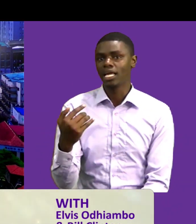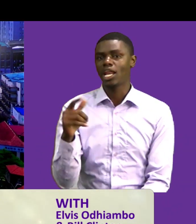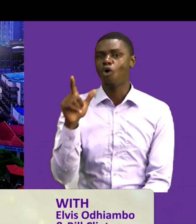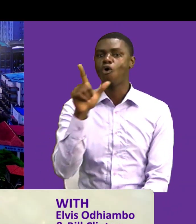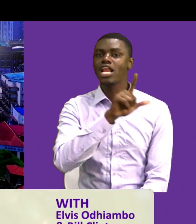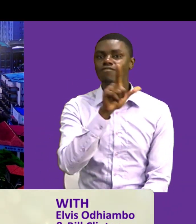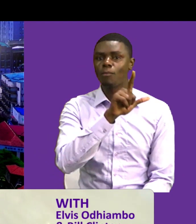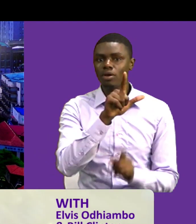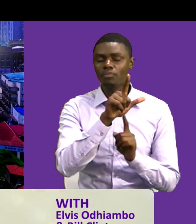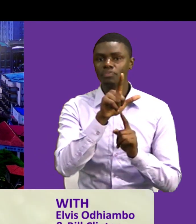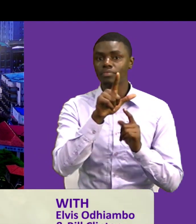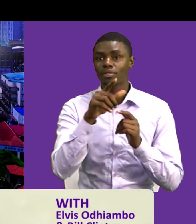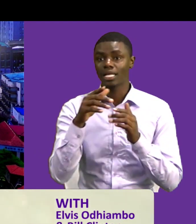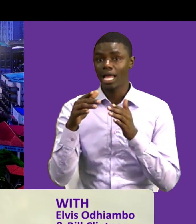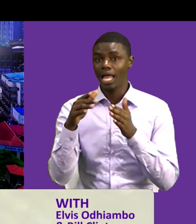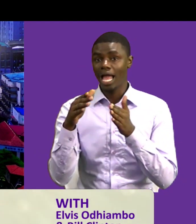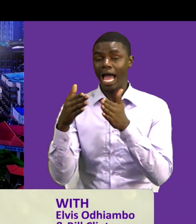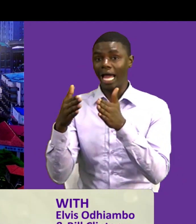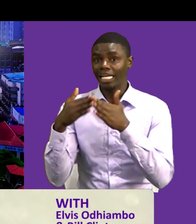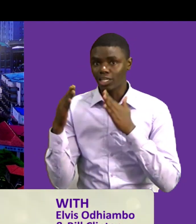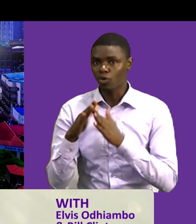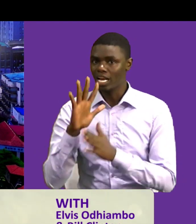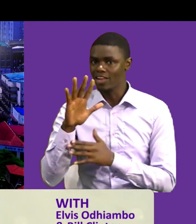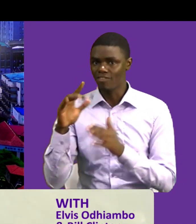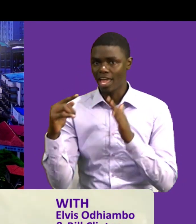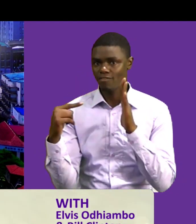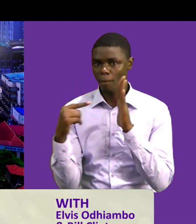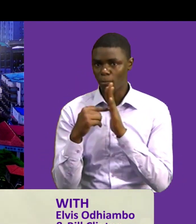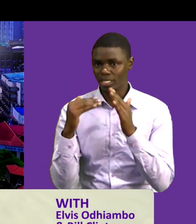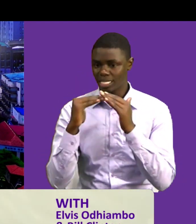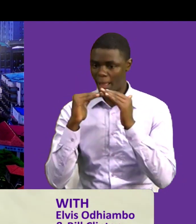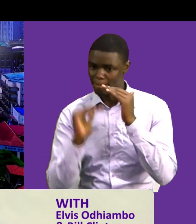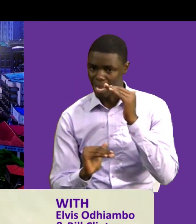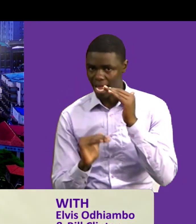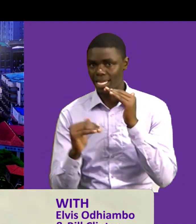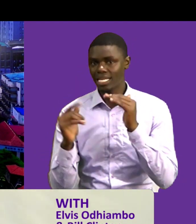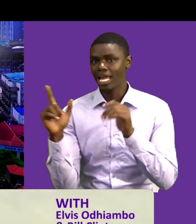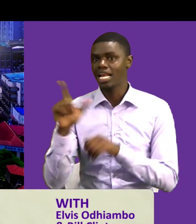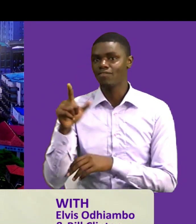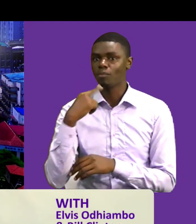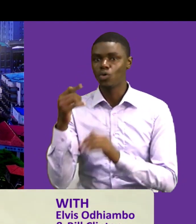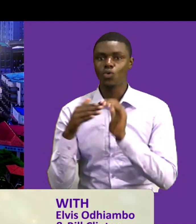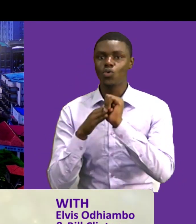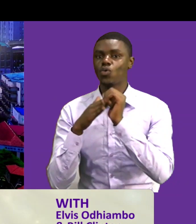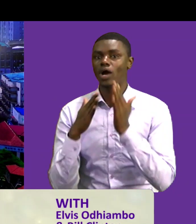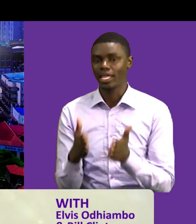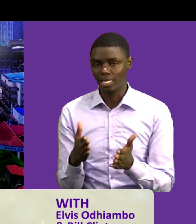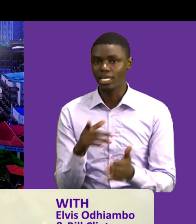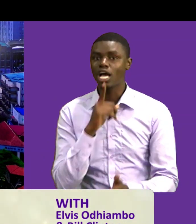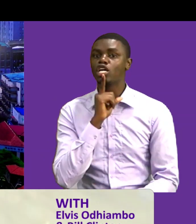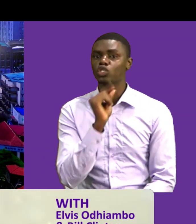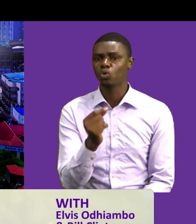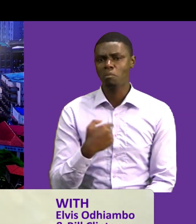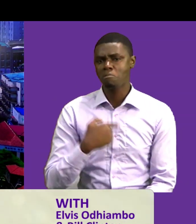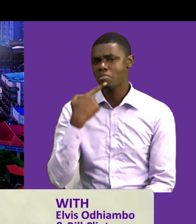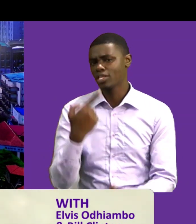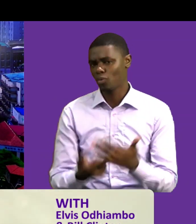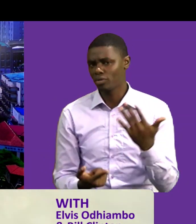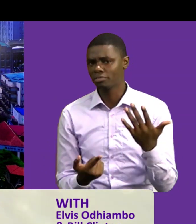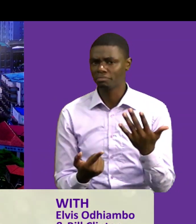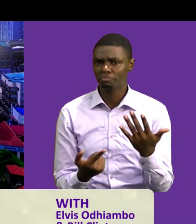Liverpool, Arsenal are just 5 points behind Liverpool, who are the leaders. So I will